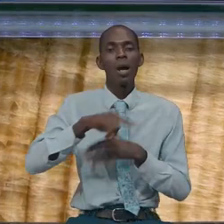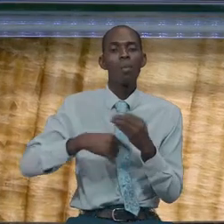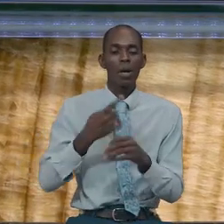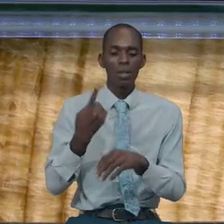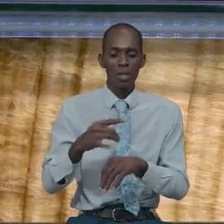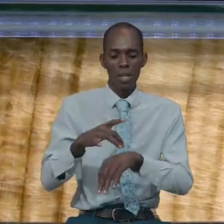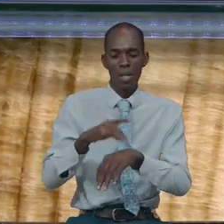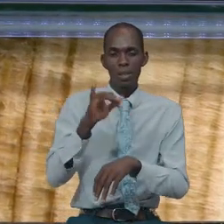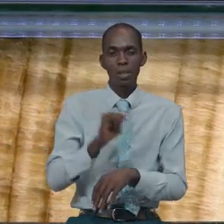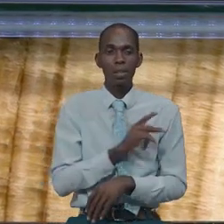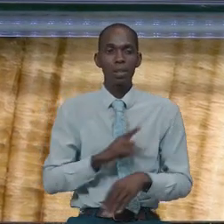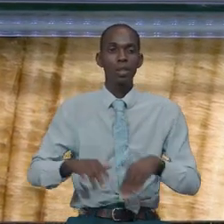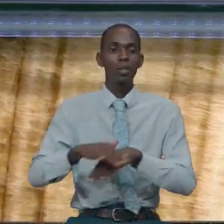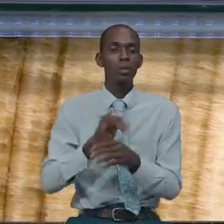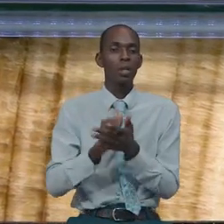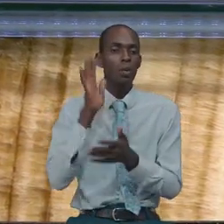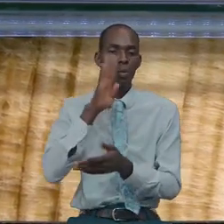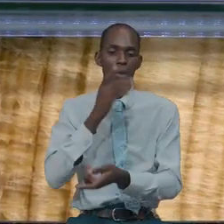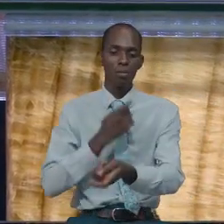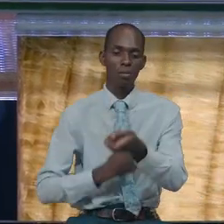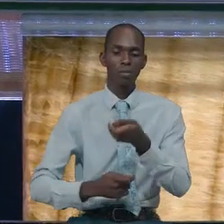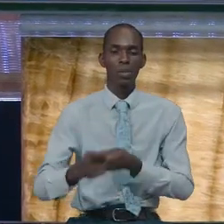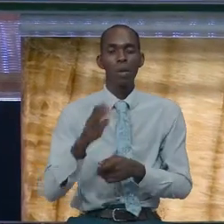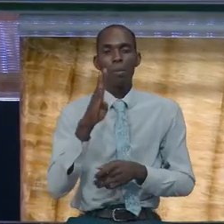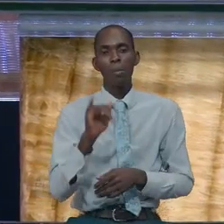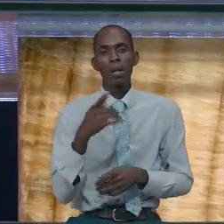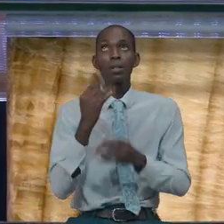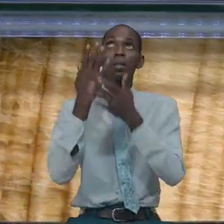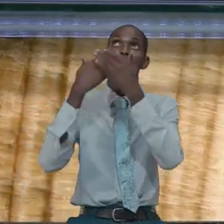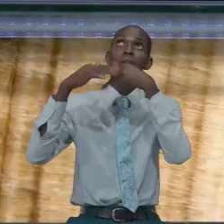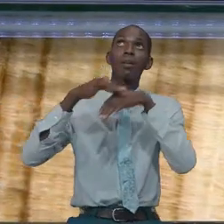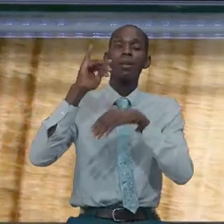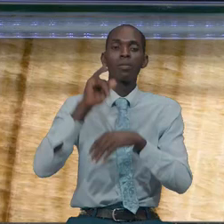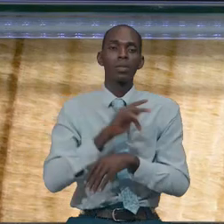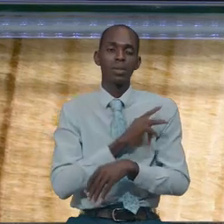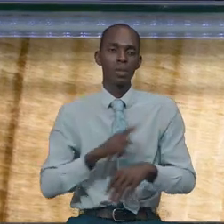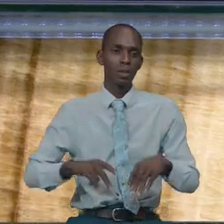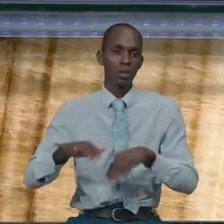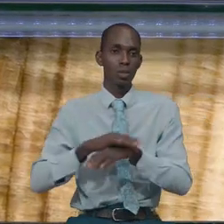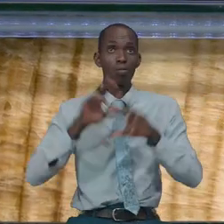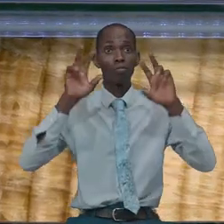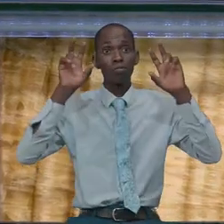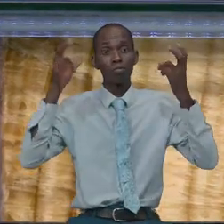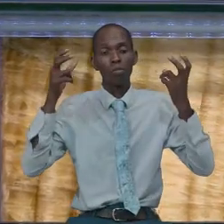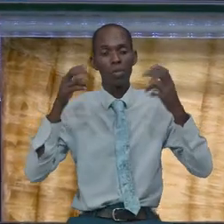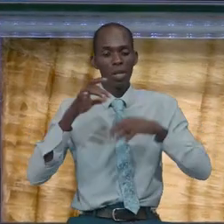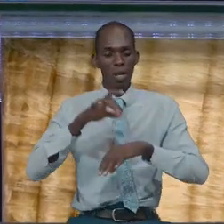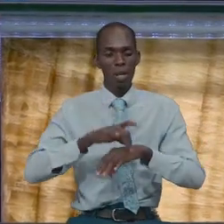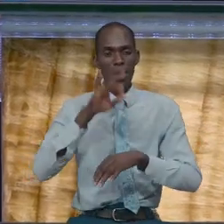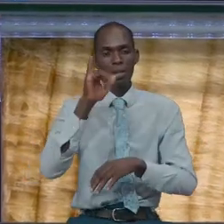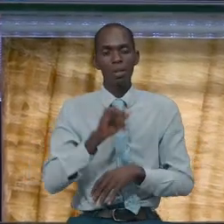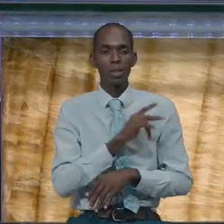that will be replaced by the heavenly kingdom. The topic tonight is earthly